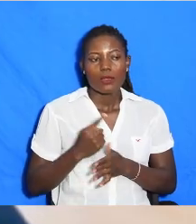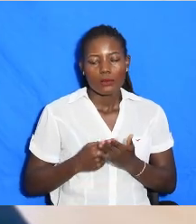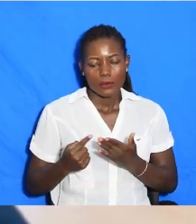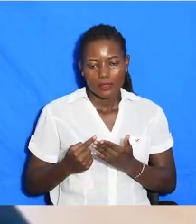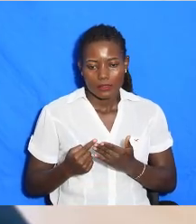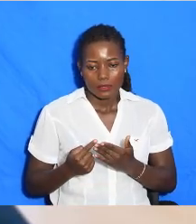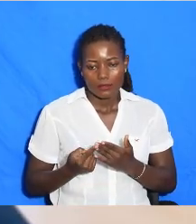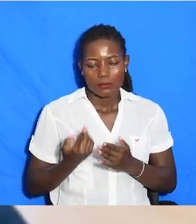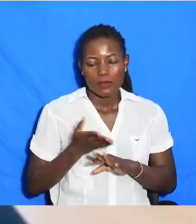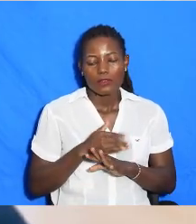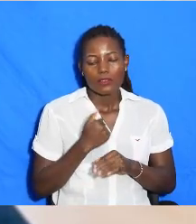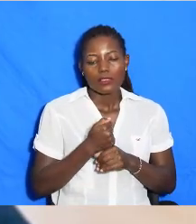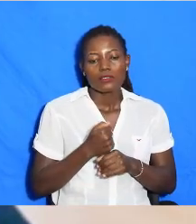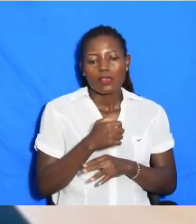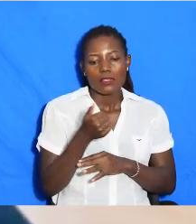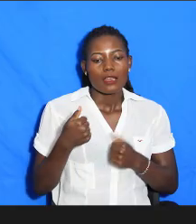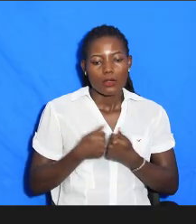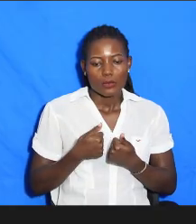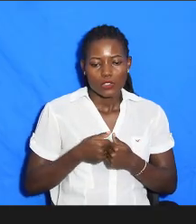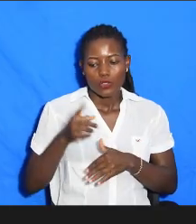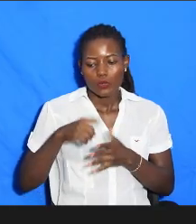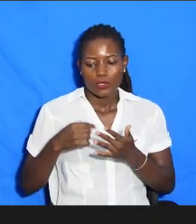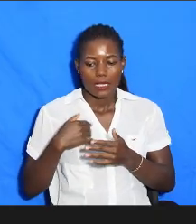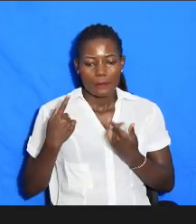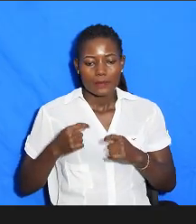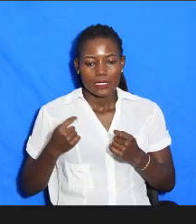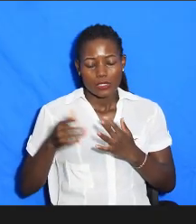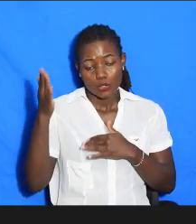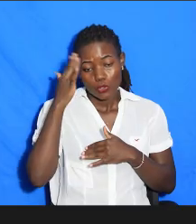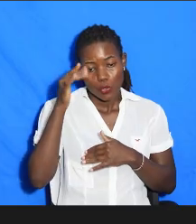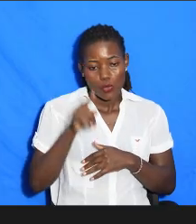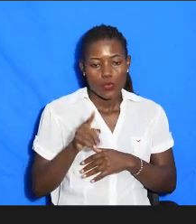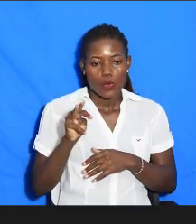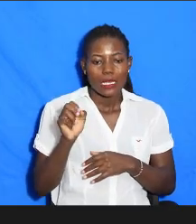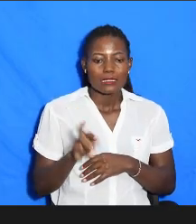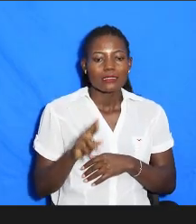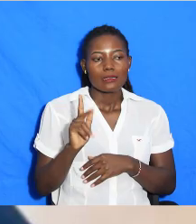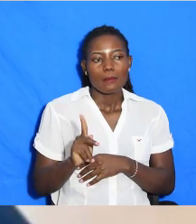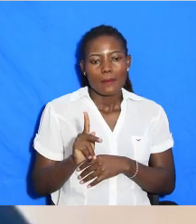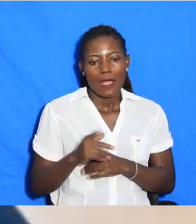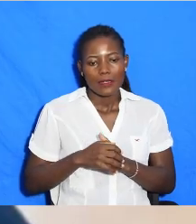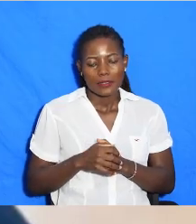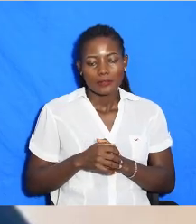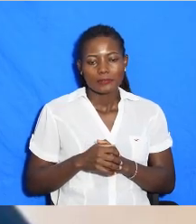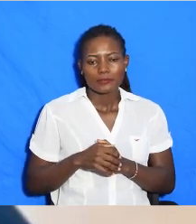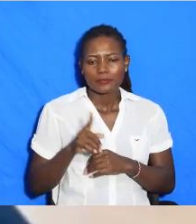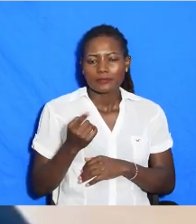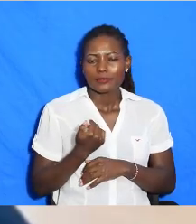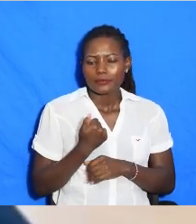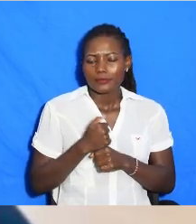before they can do another race. So what I'm trying to find out here is, you as Mark, you